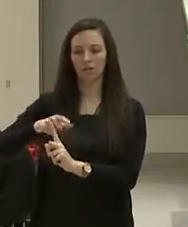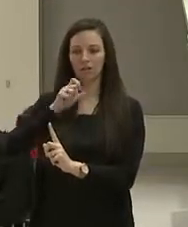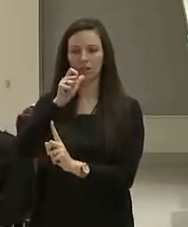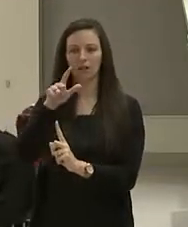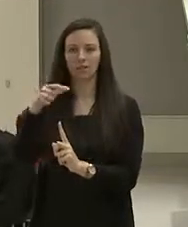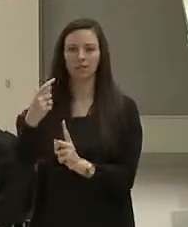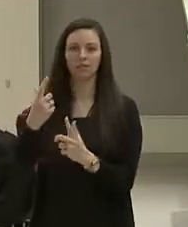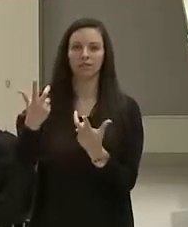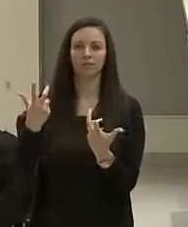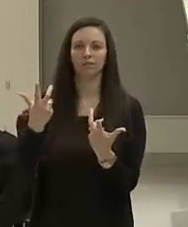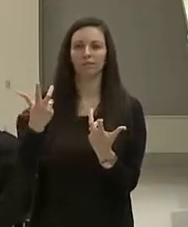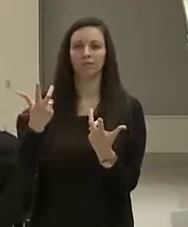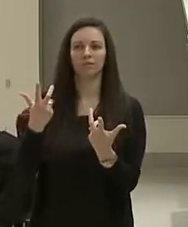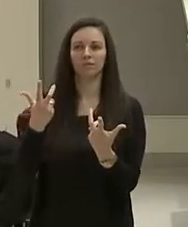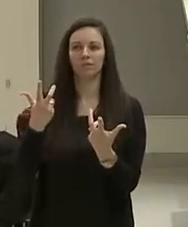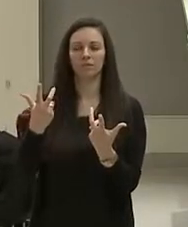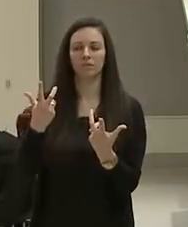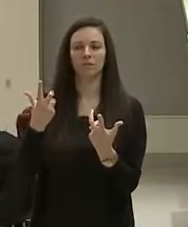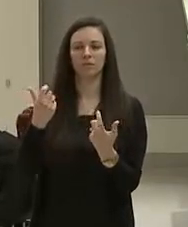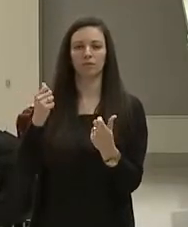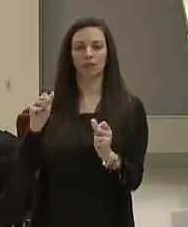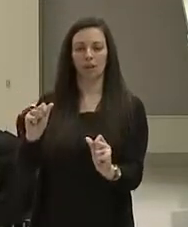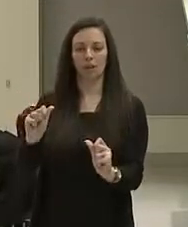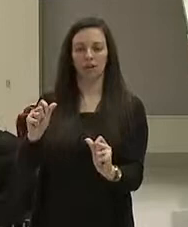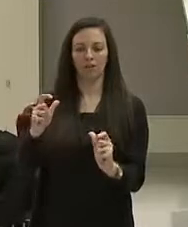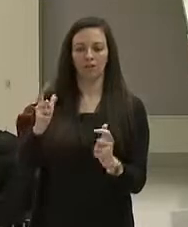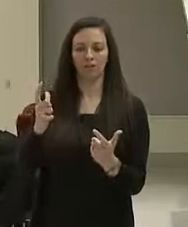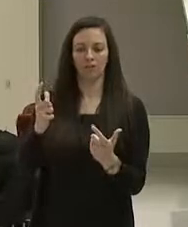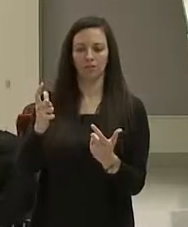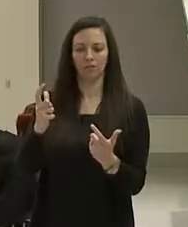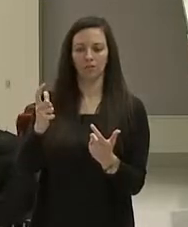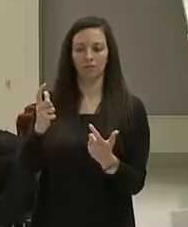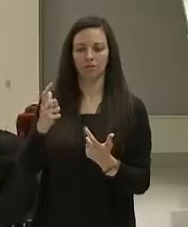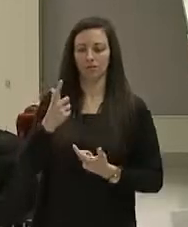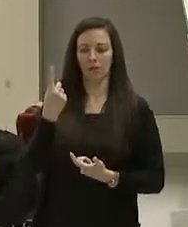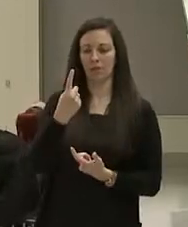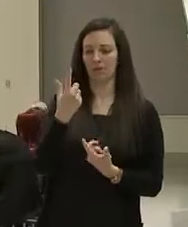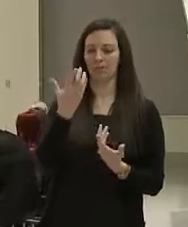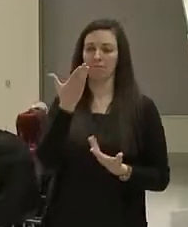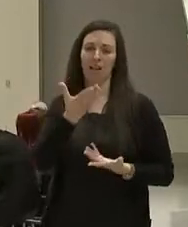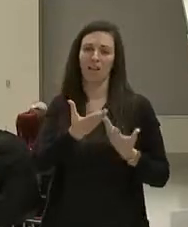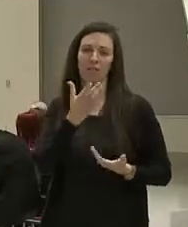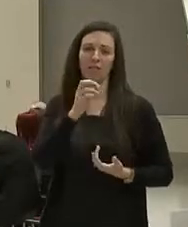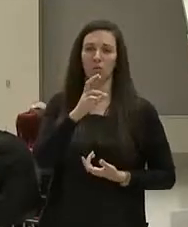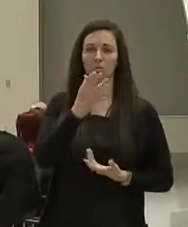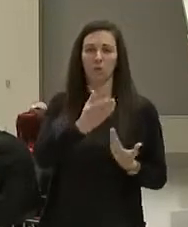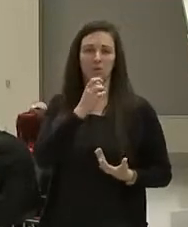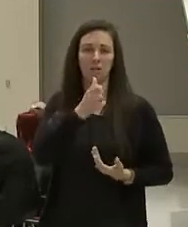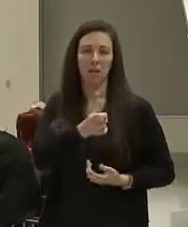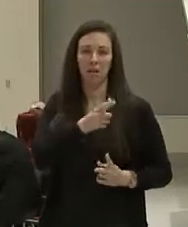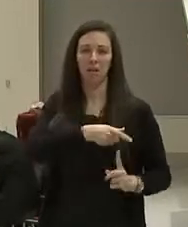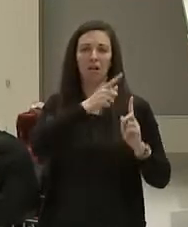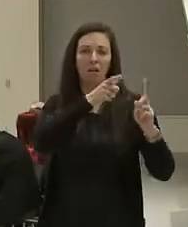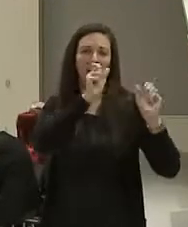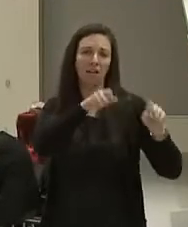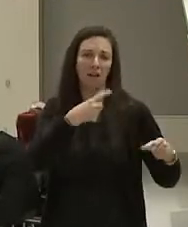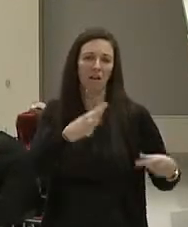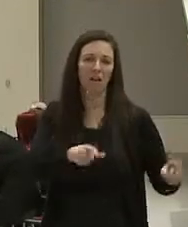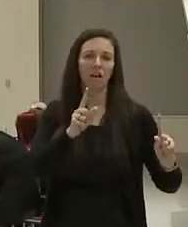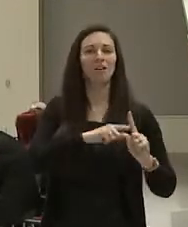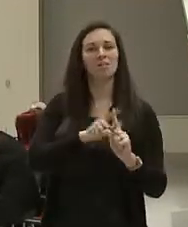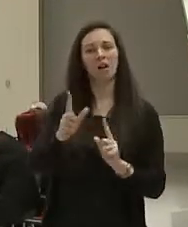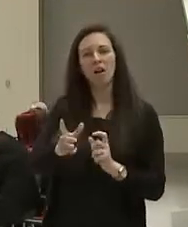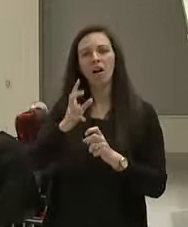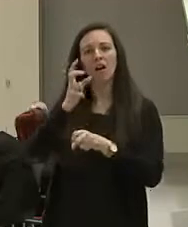create something that may or may not actually be attainable, but I mean actually concrete recommendations